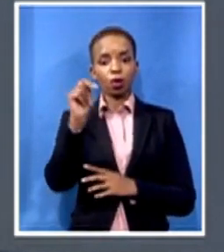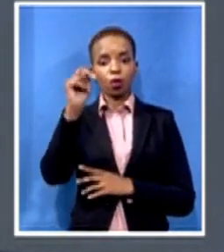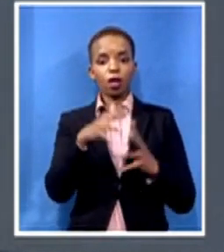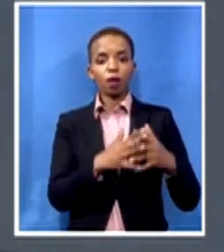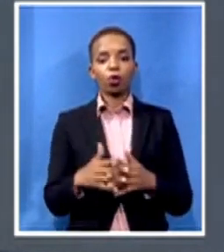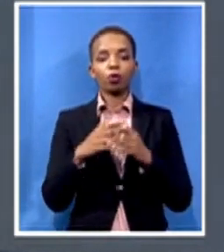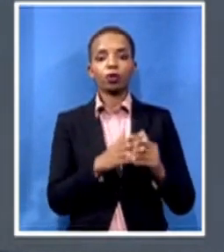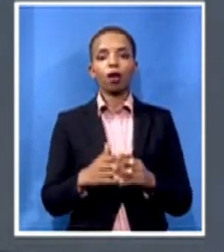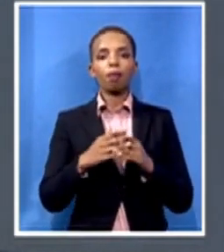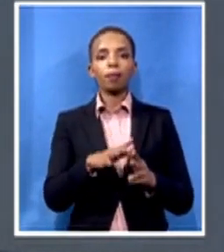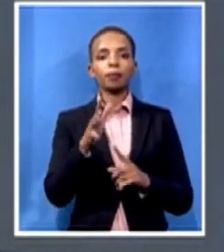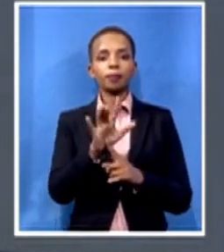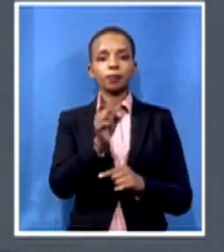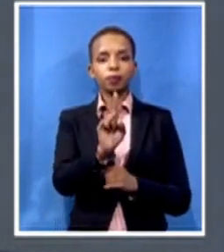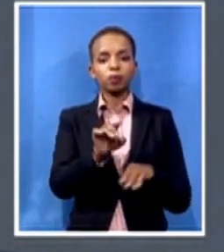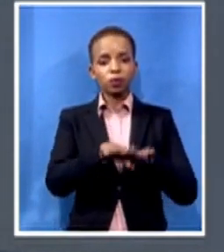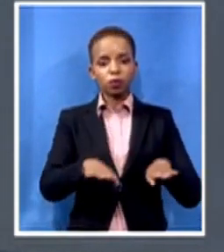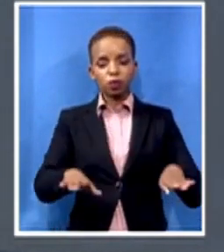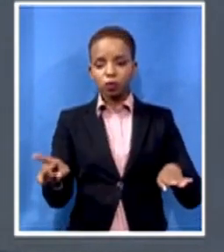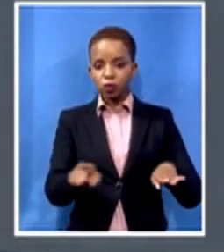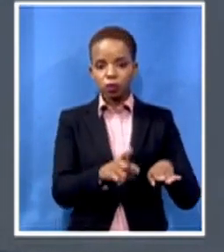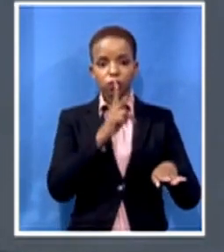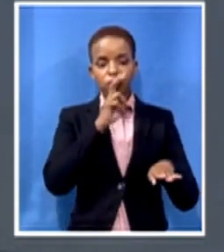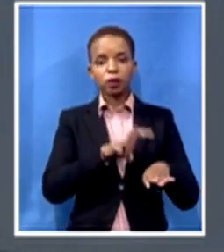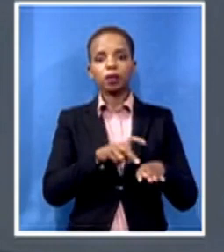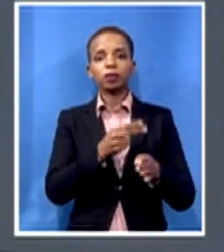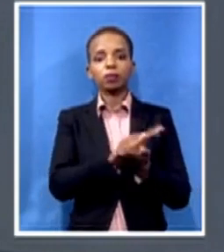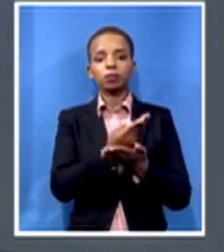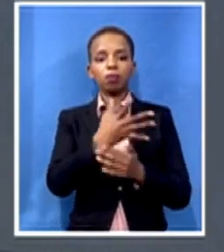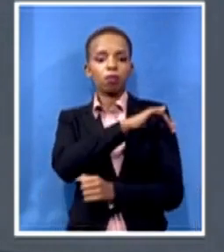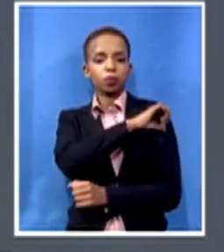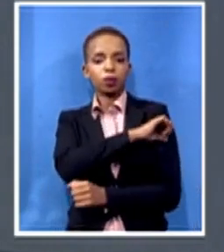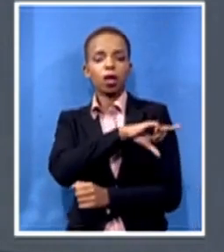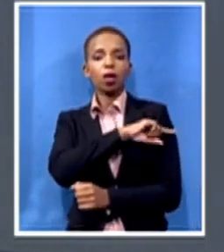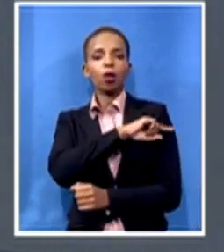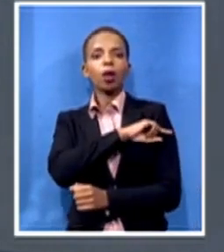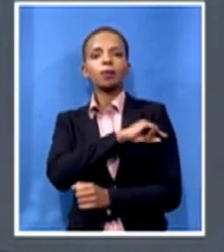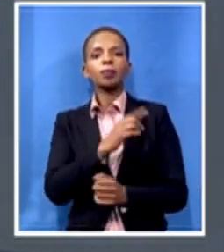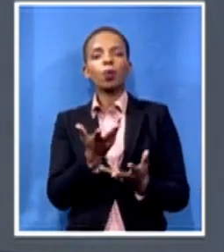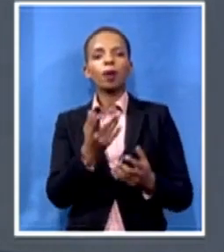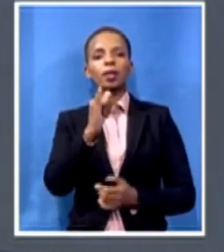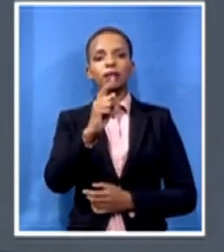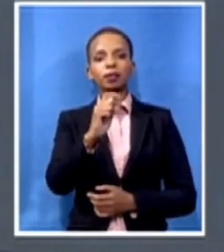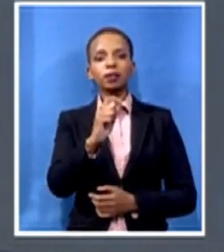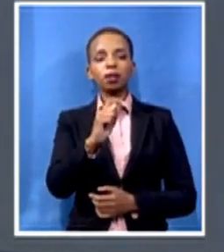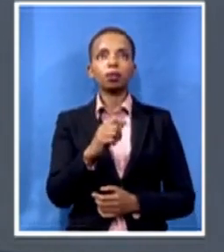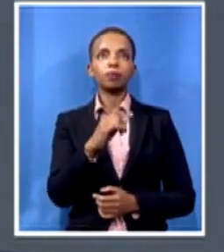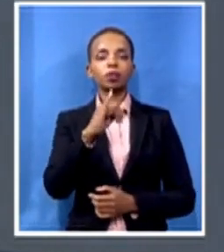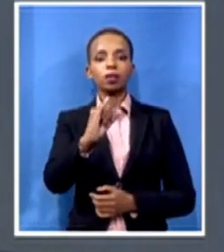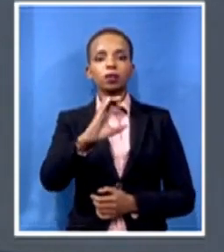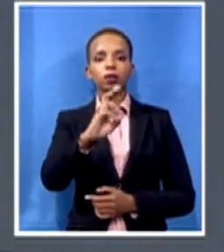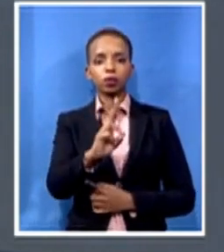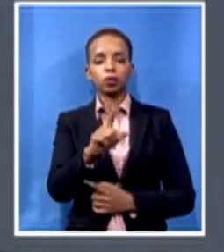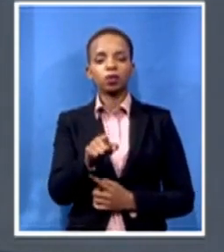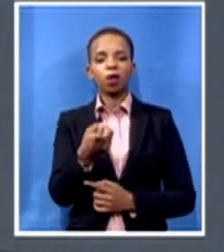to intensive care units with something's called the multi-system inflammatory condition. Now, to help us